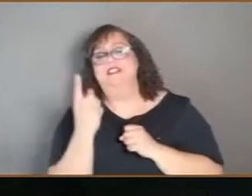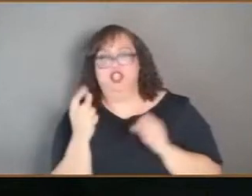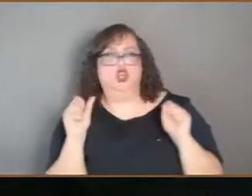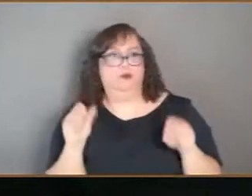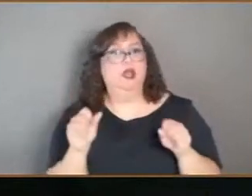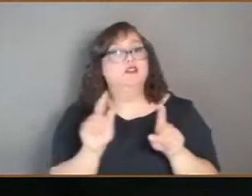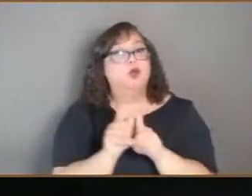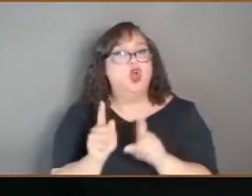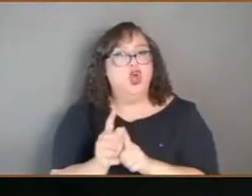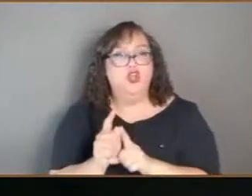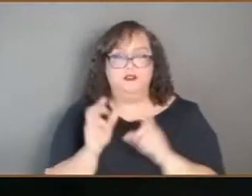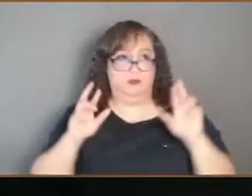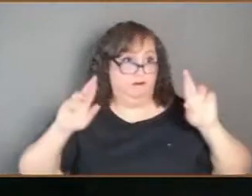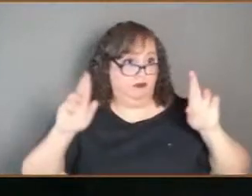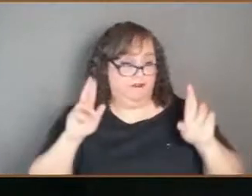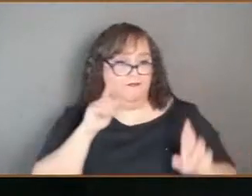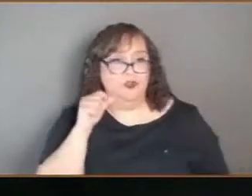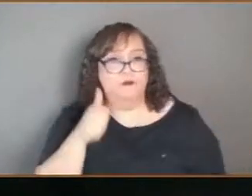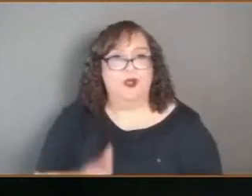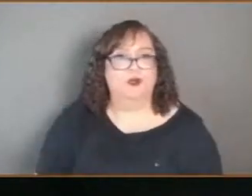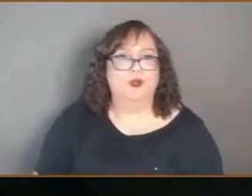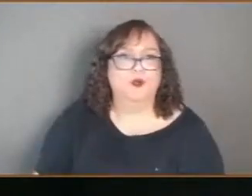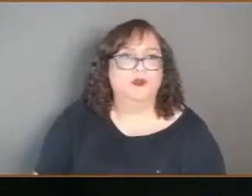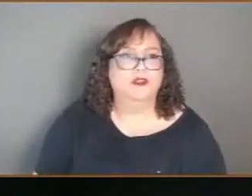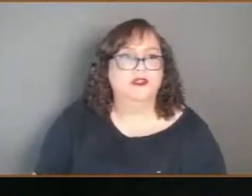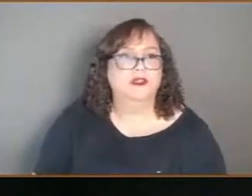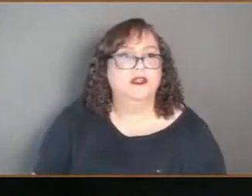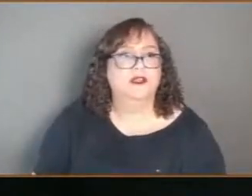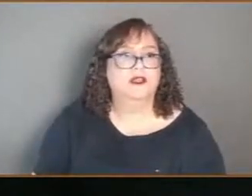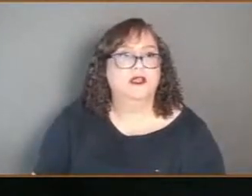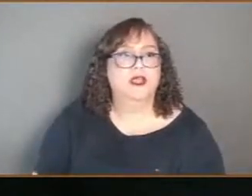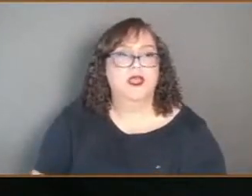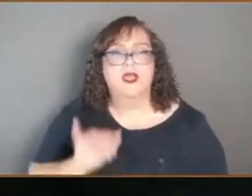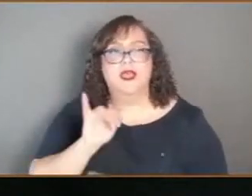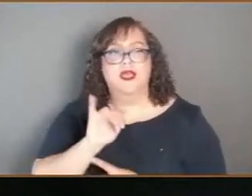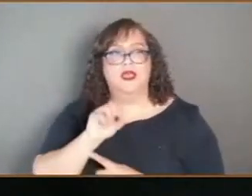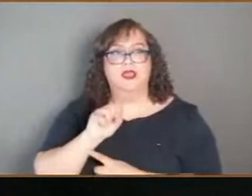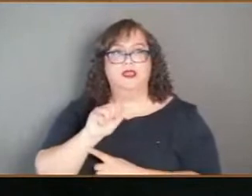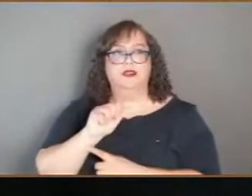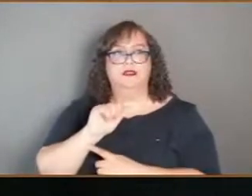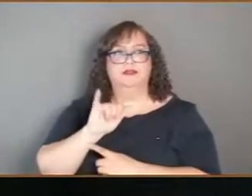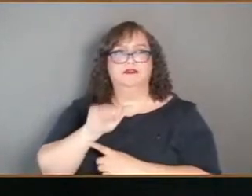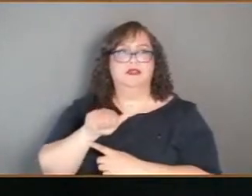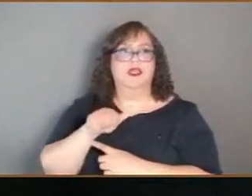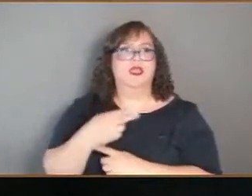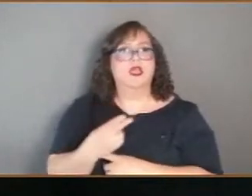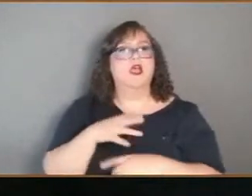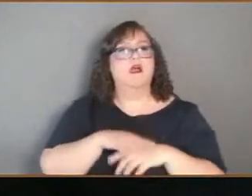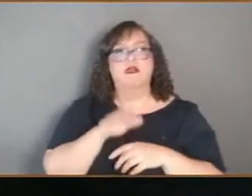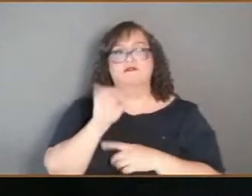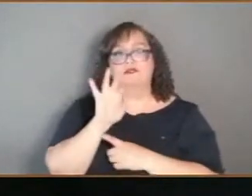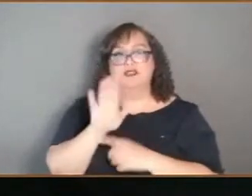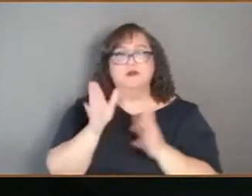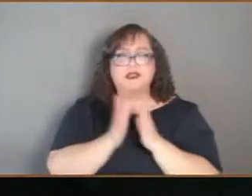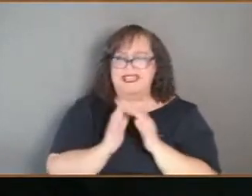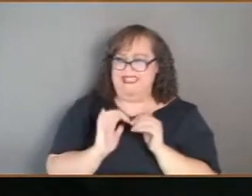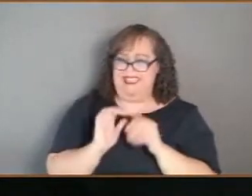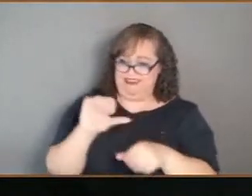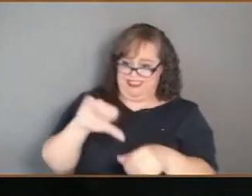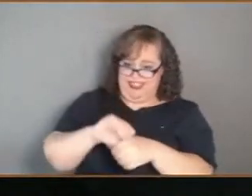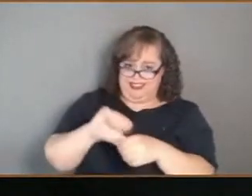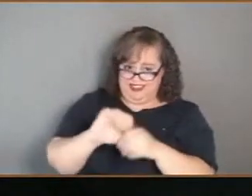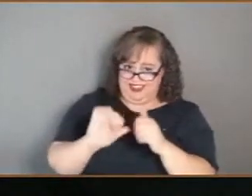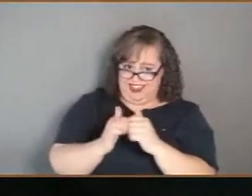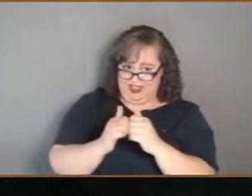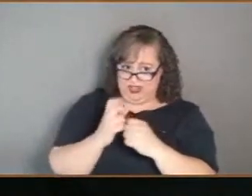absolutely. Isaiah on Facebook. How do you get the gasoline to stay preserved on the long journey? Yeah, so we have quite a